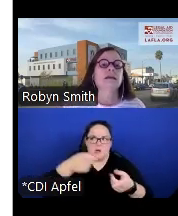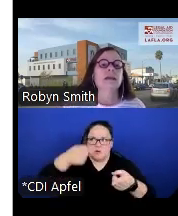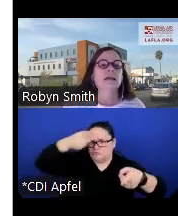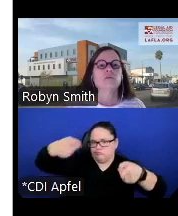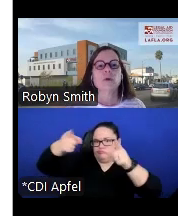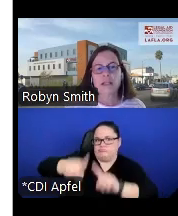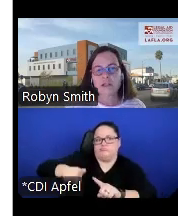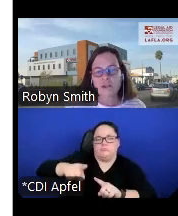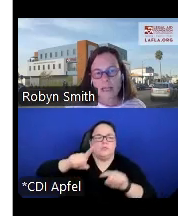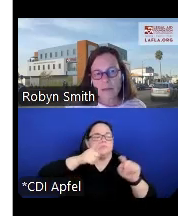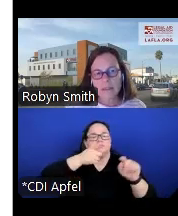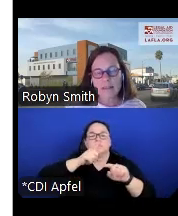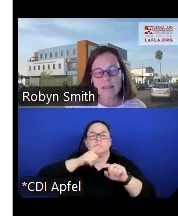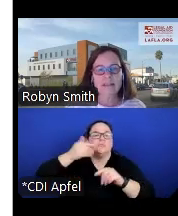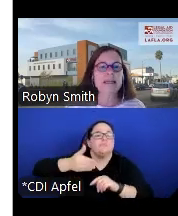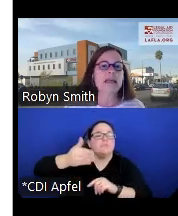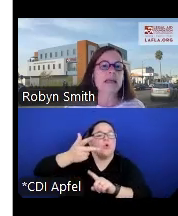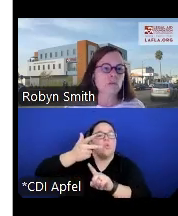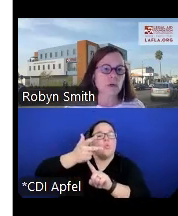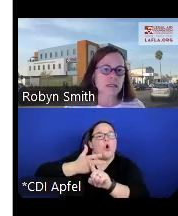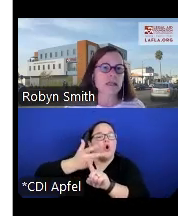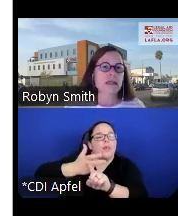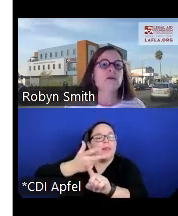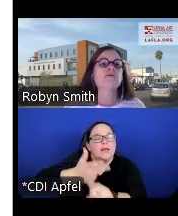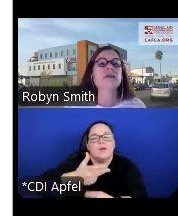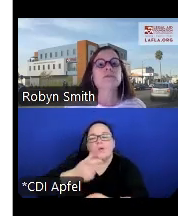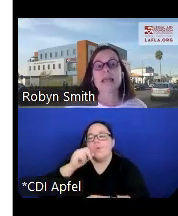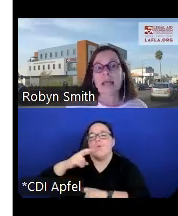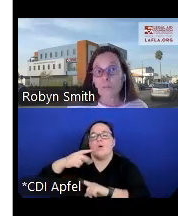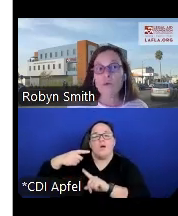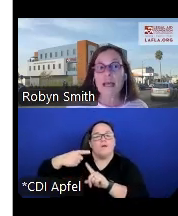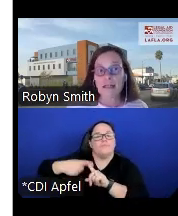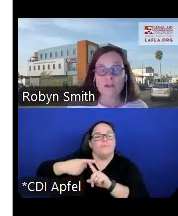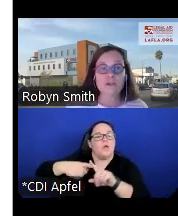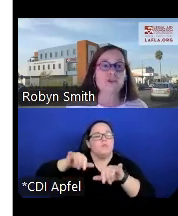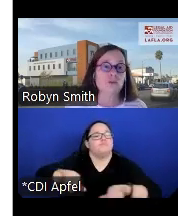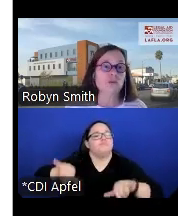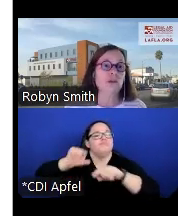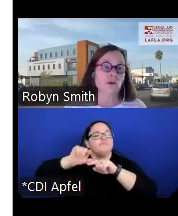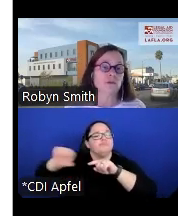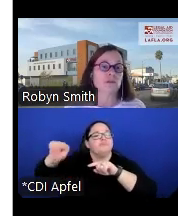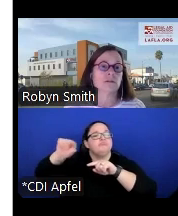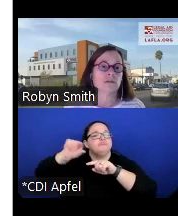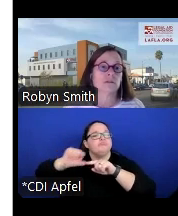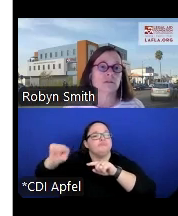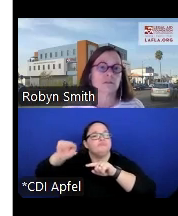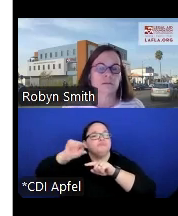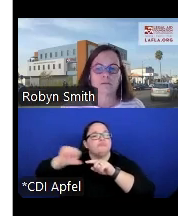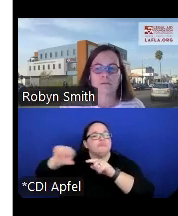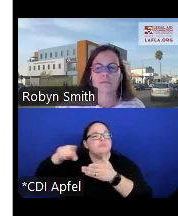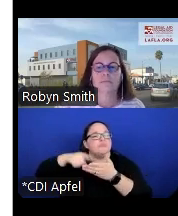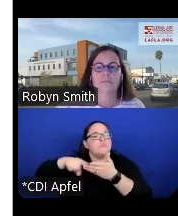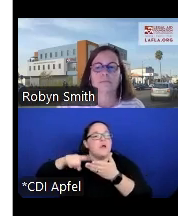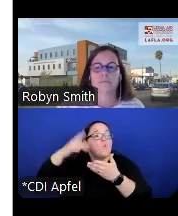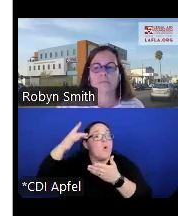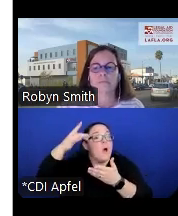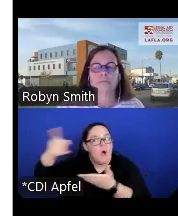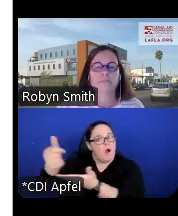monthly, regular payments to anyone for them to help you handle your student loans.